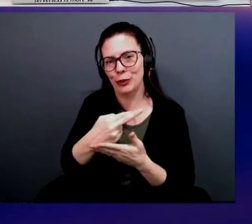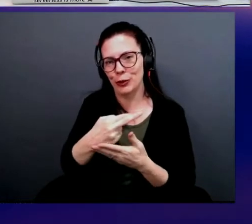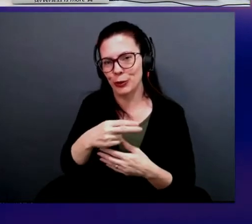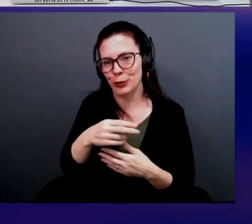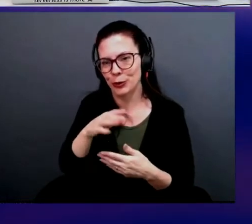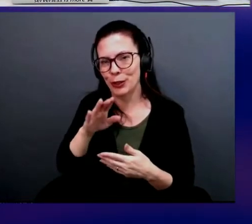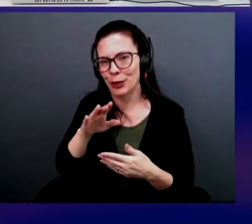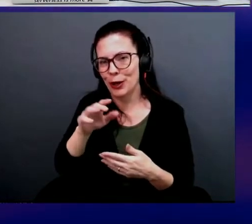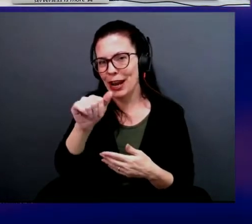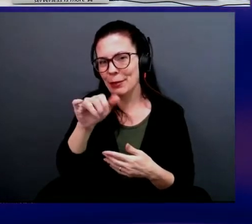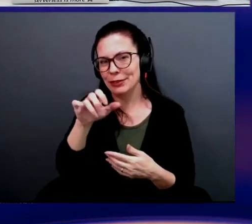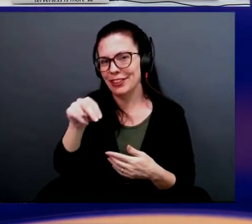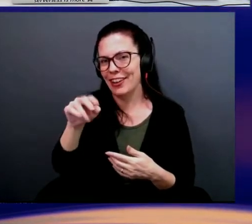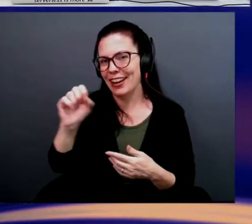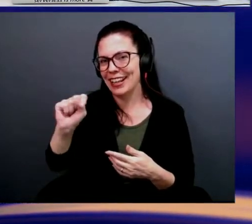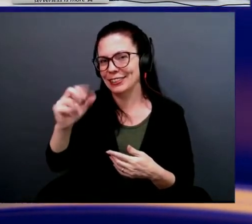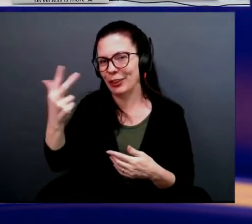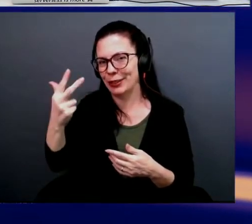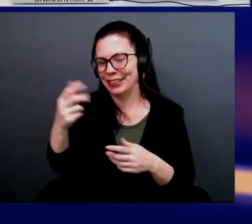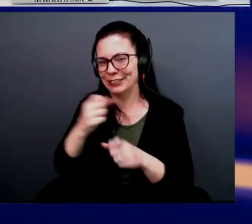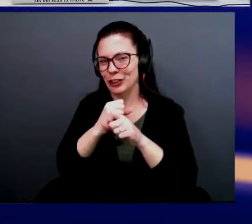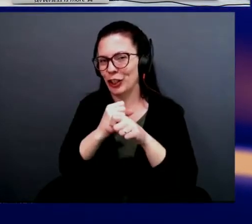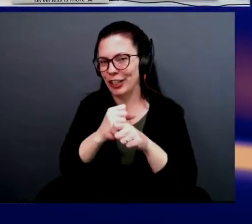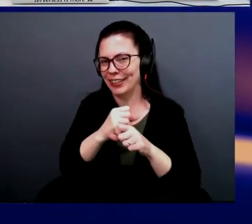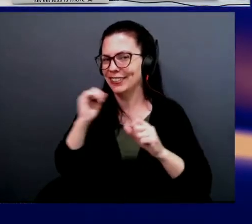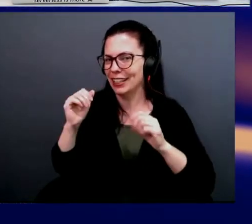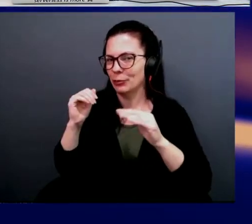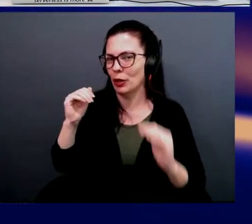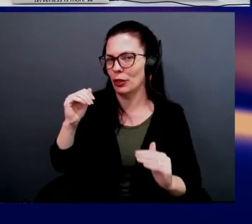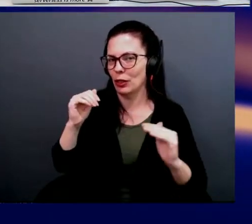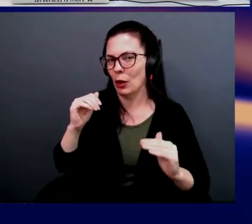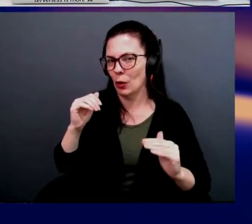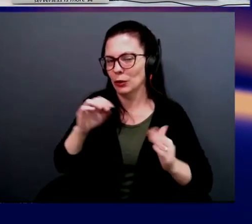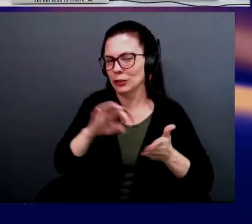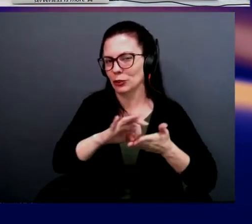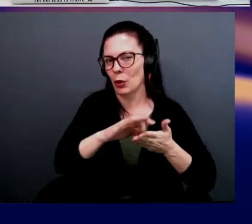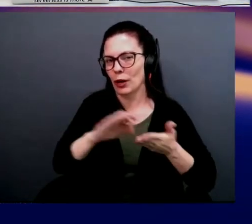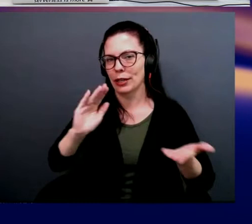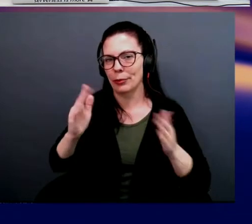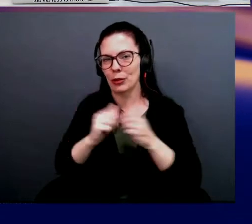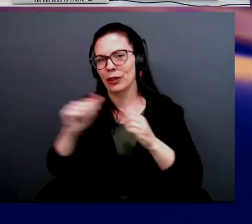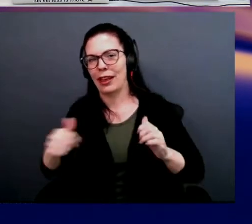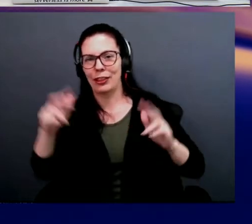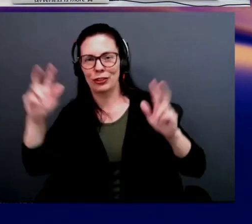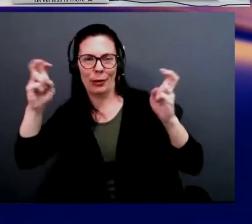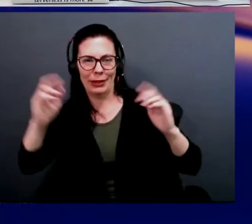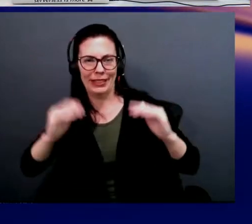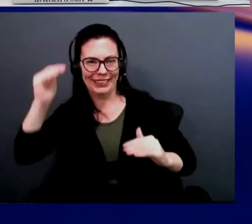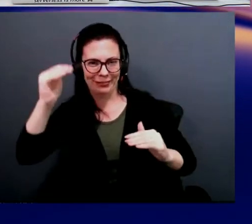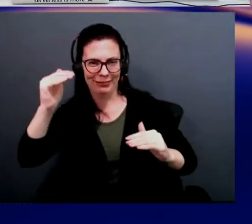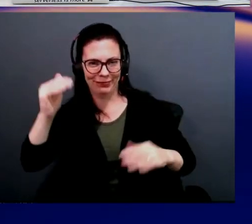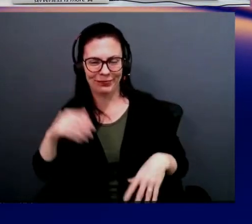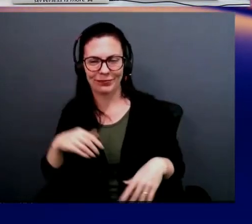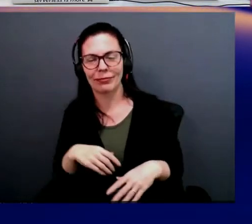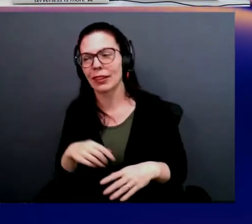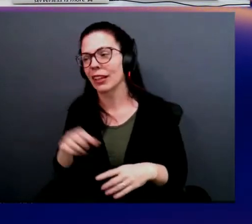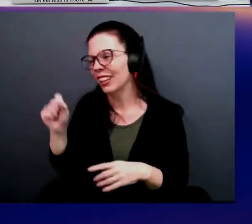Amazon S3 security because she didn't score as highly in that topic as maybe some of the other topics. Right. So interesting, actually, because that score